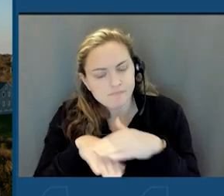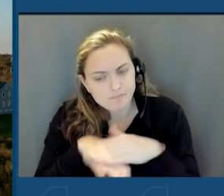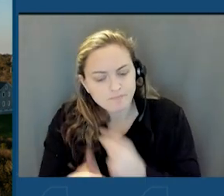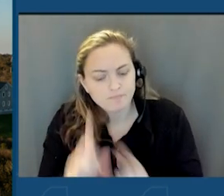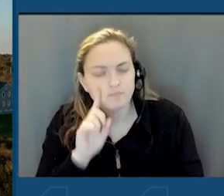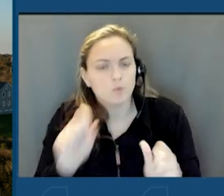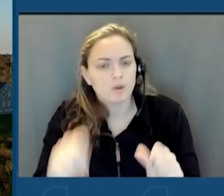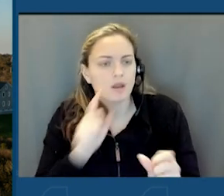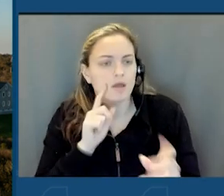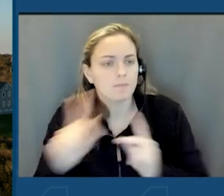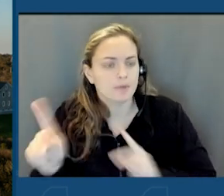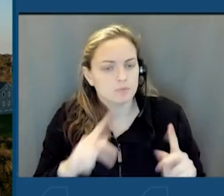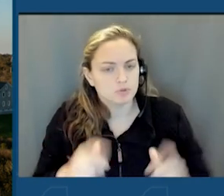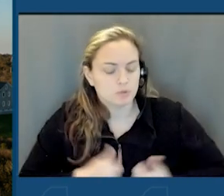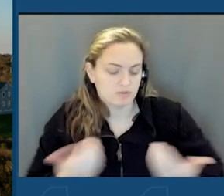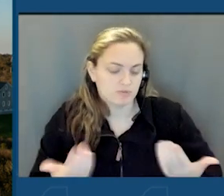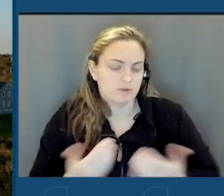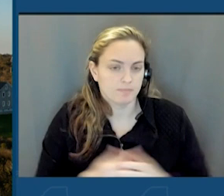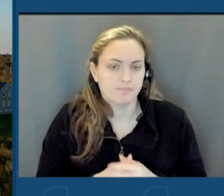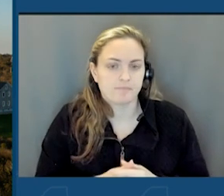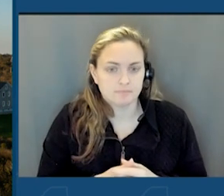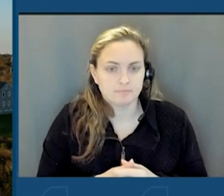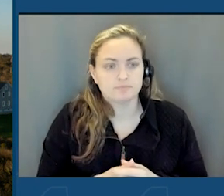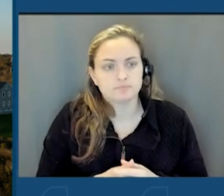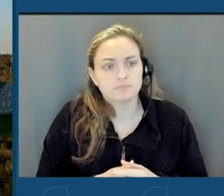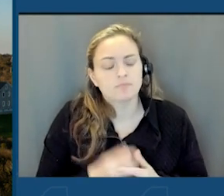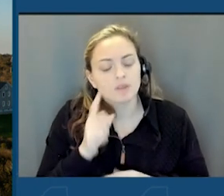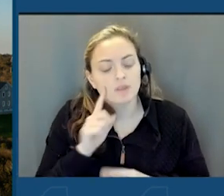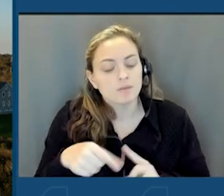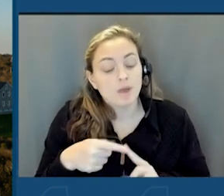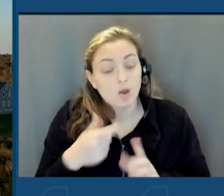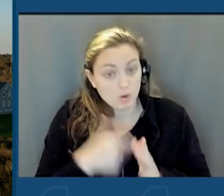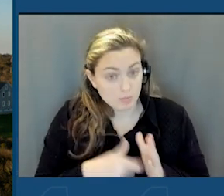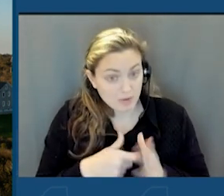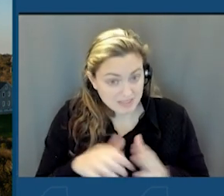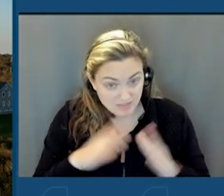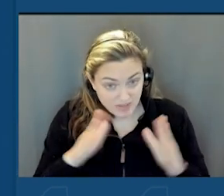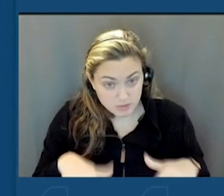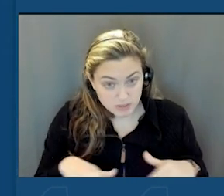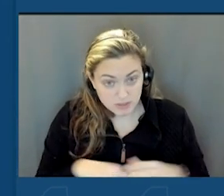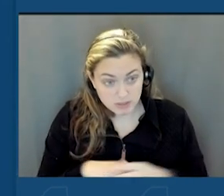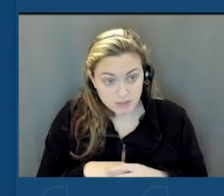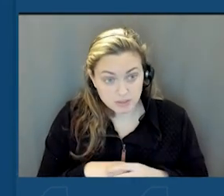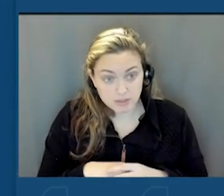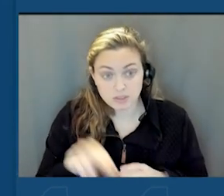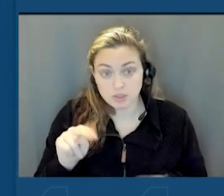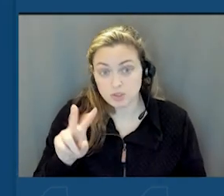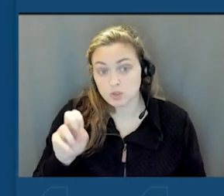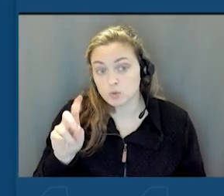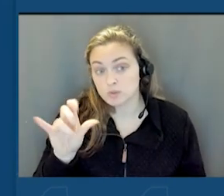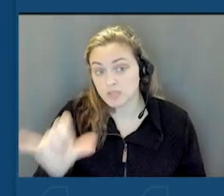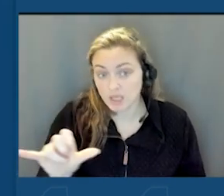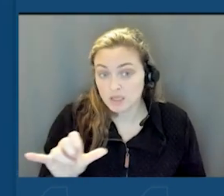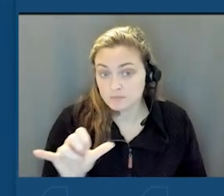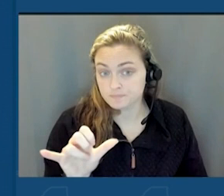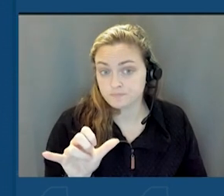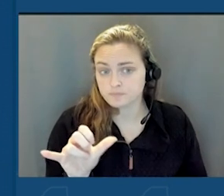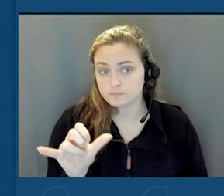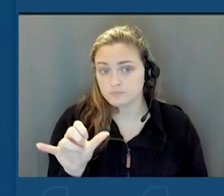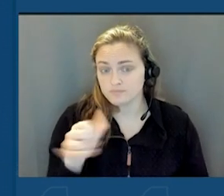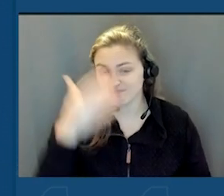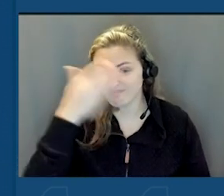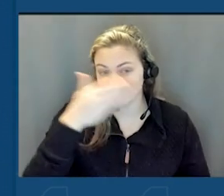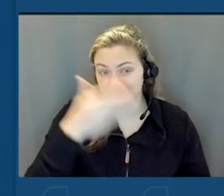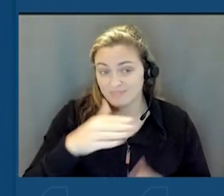get people to be able to live here. And you think about the price of housing here. Newsday on the cover, housing